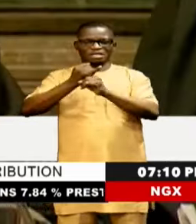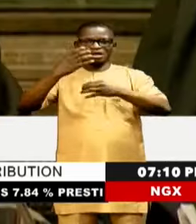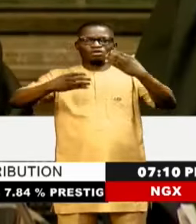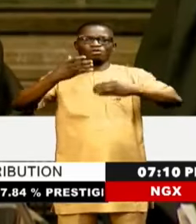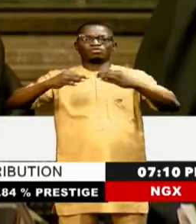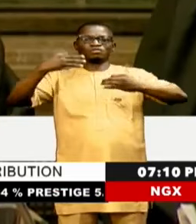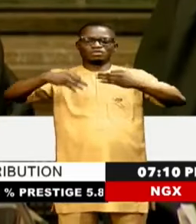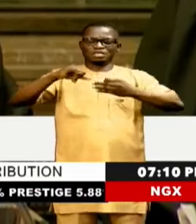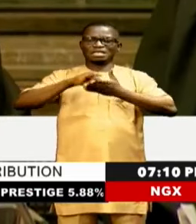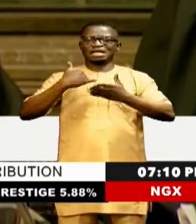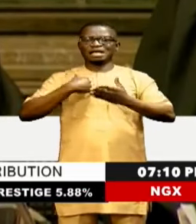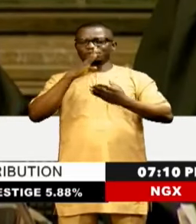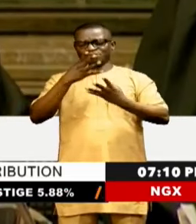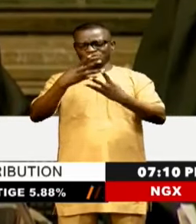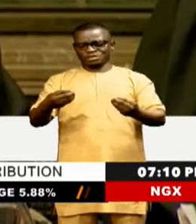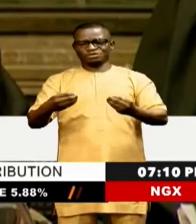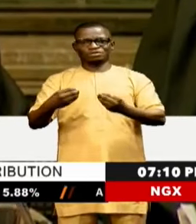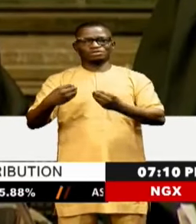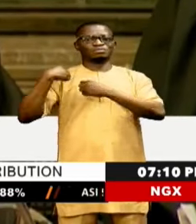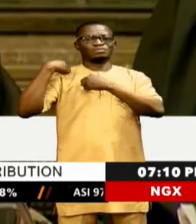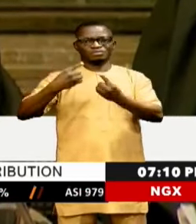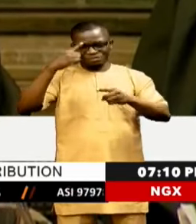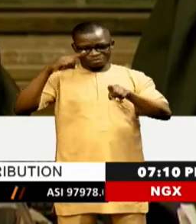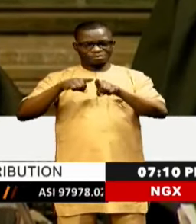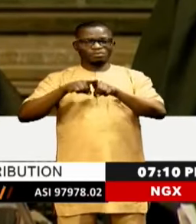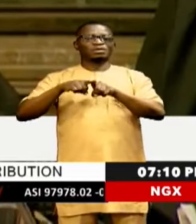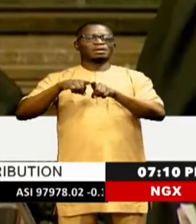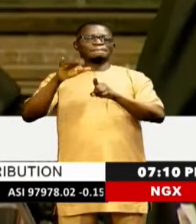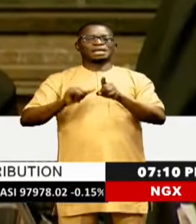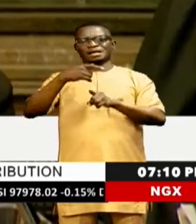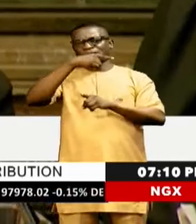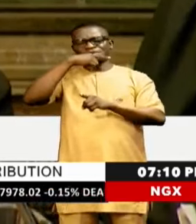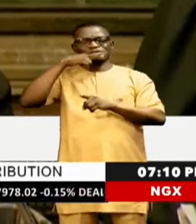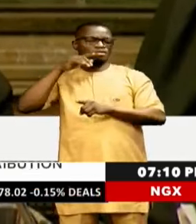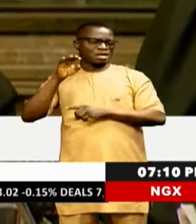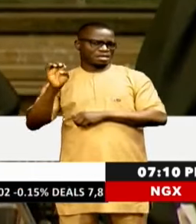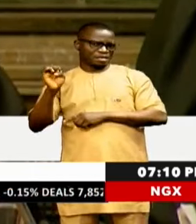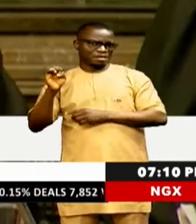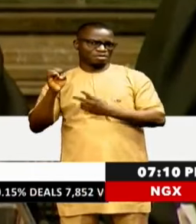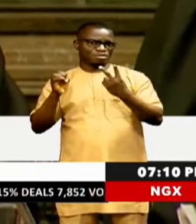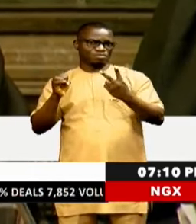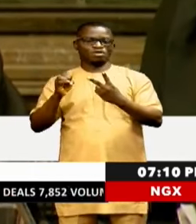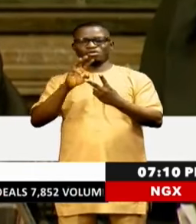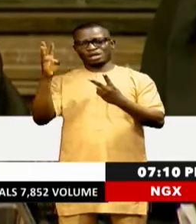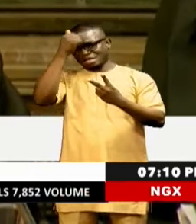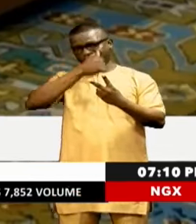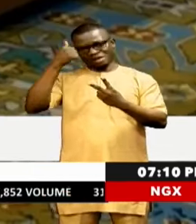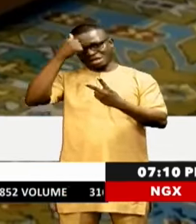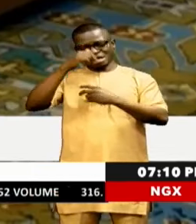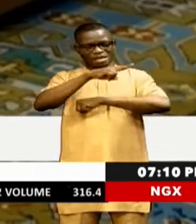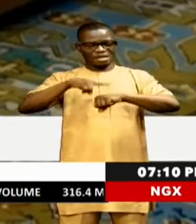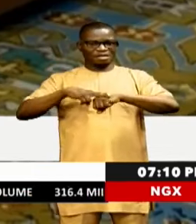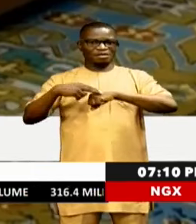settled by a 1974 treaty disputed by Equatorial Guinea. The two West African nations have